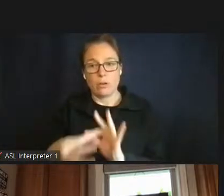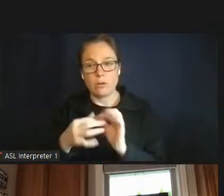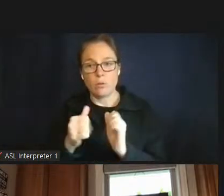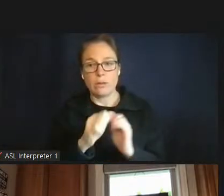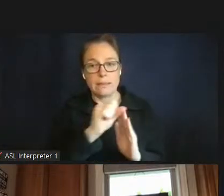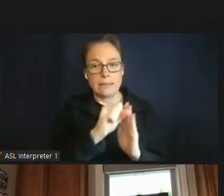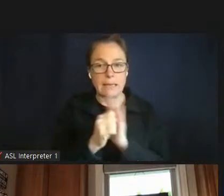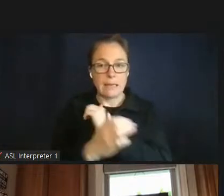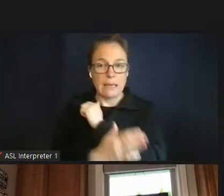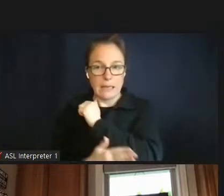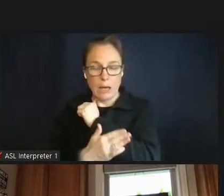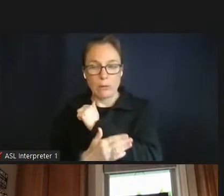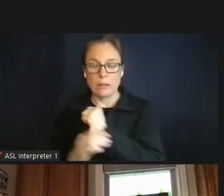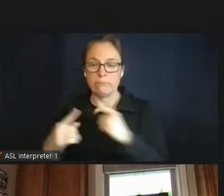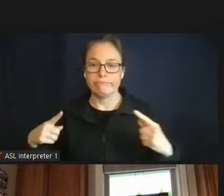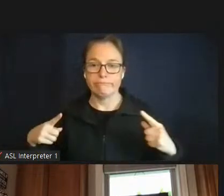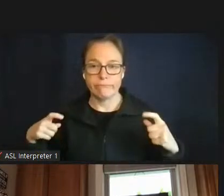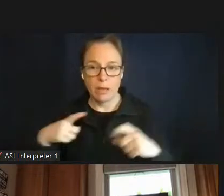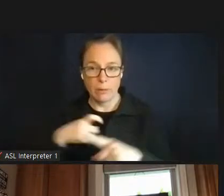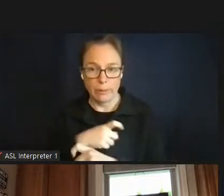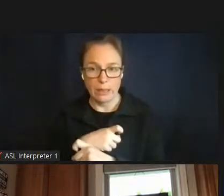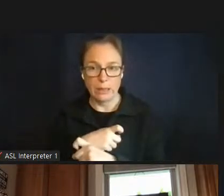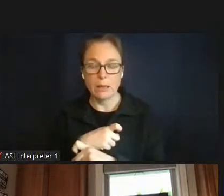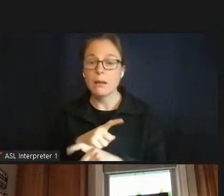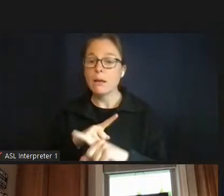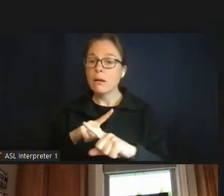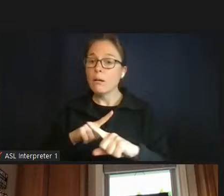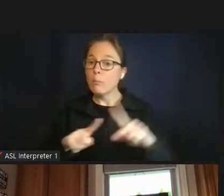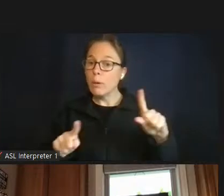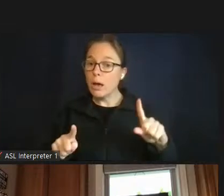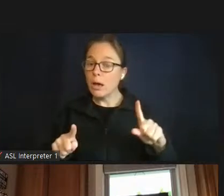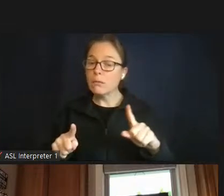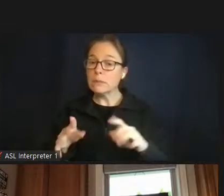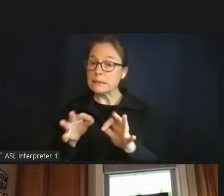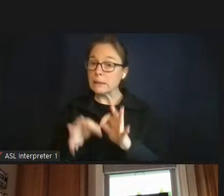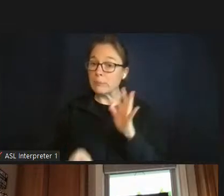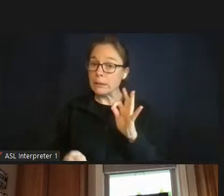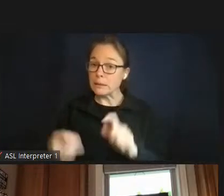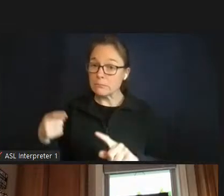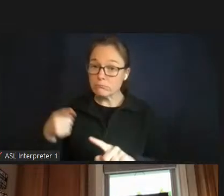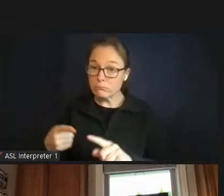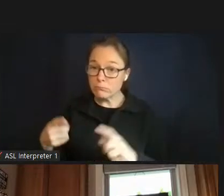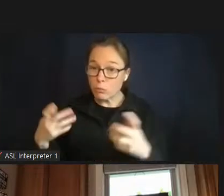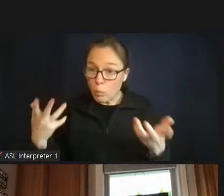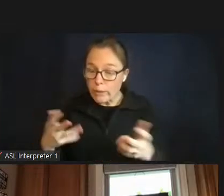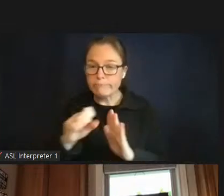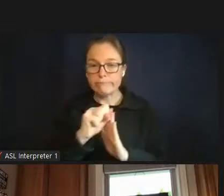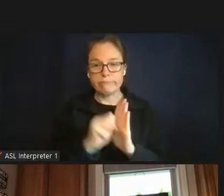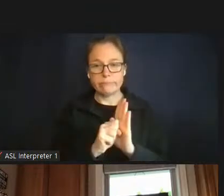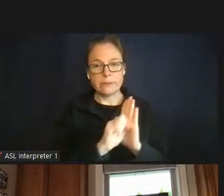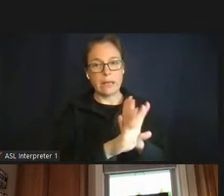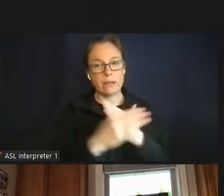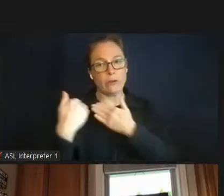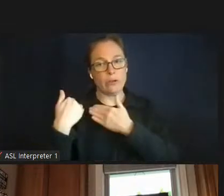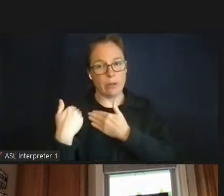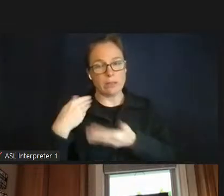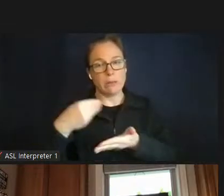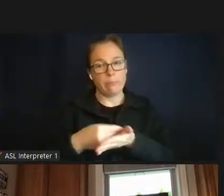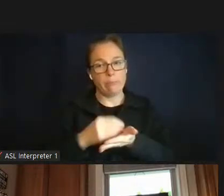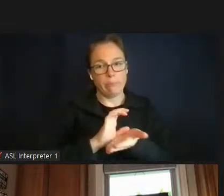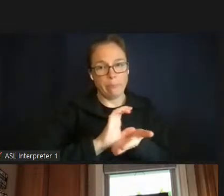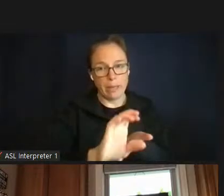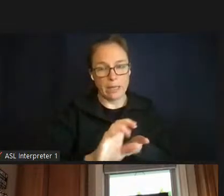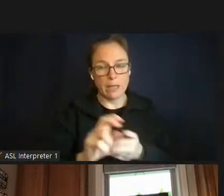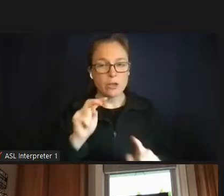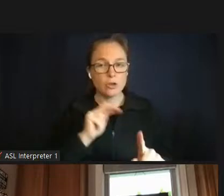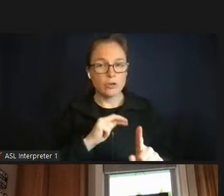county can seem complicated, but in very simplistic terms, the state is responsible for funding the supervision,